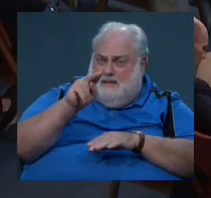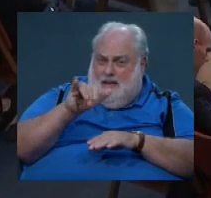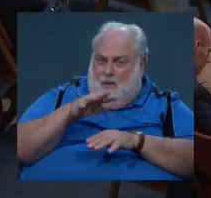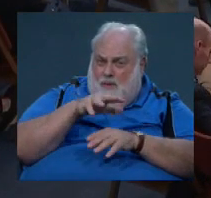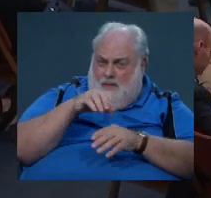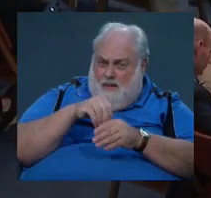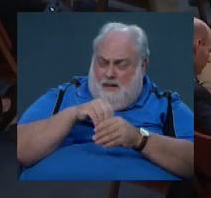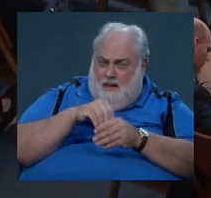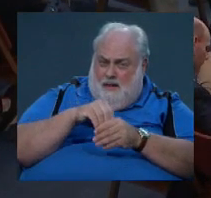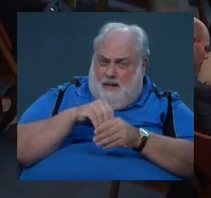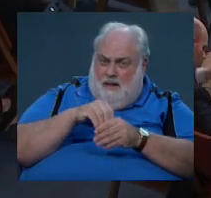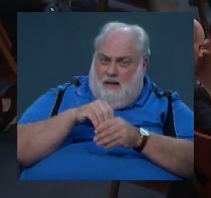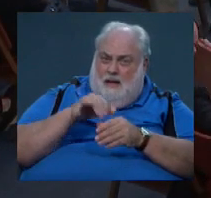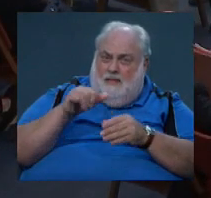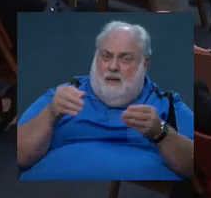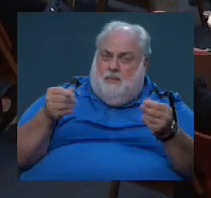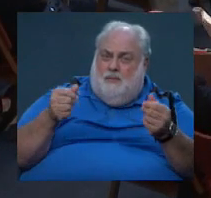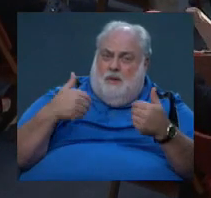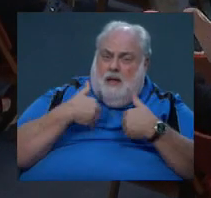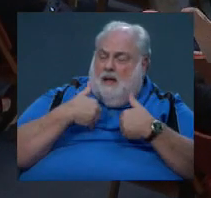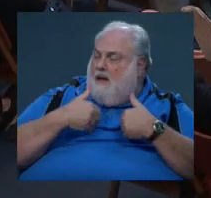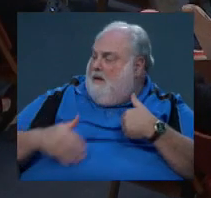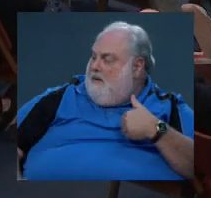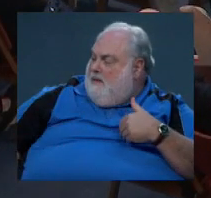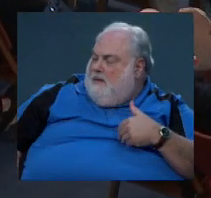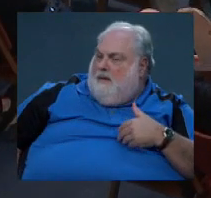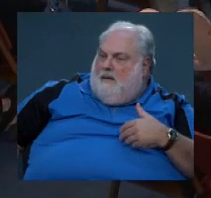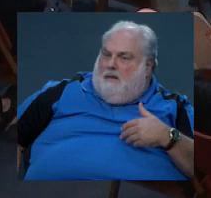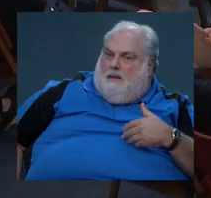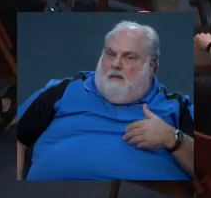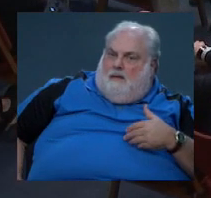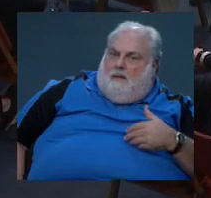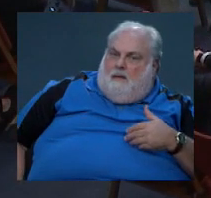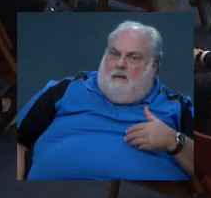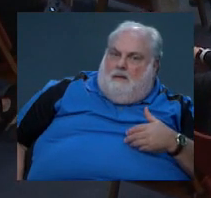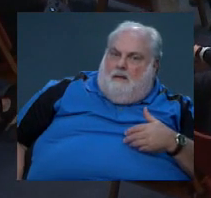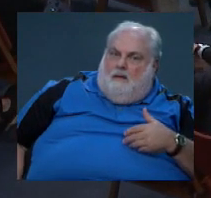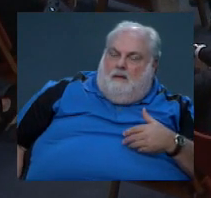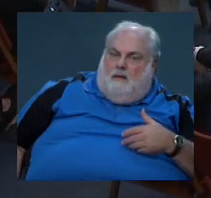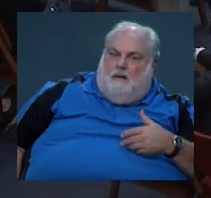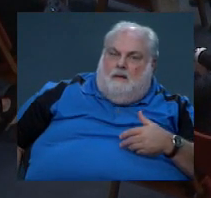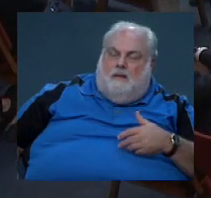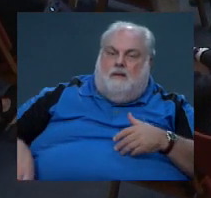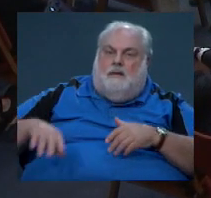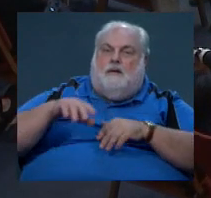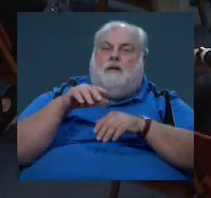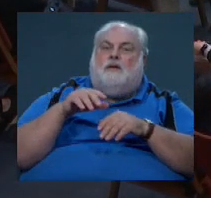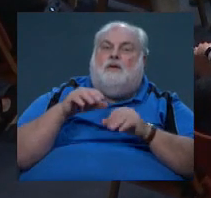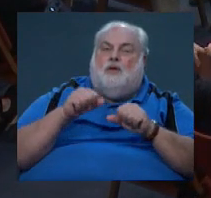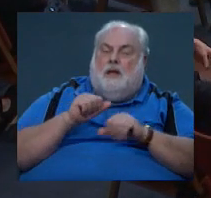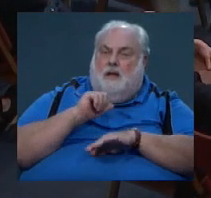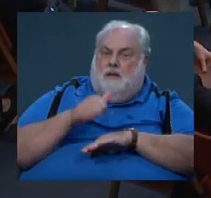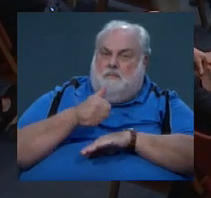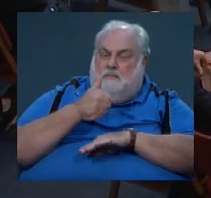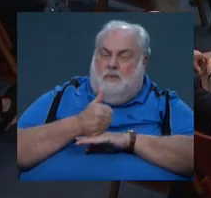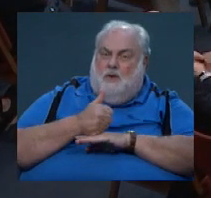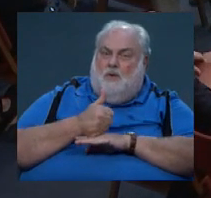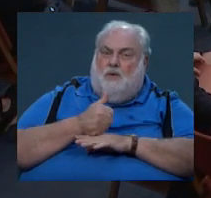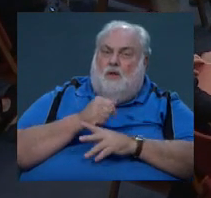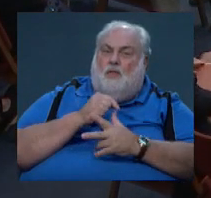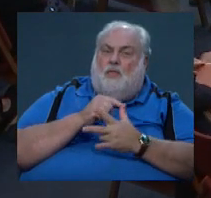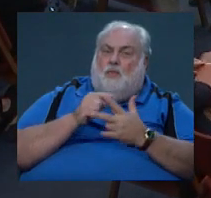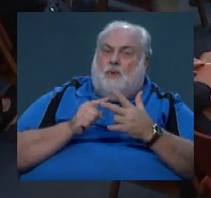within means. This particular property, you have 3 platted lots. So, you could build